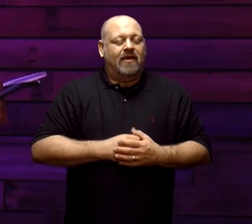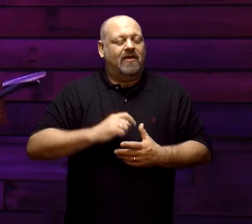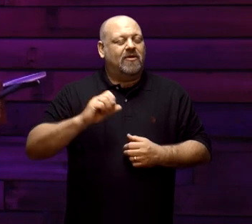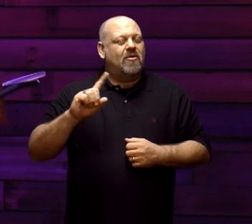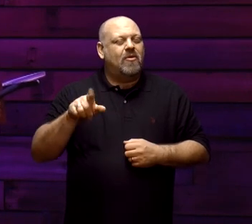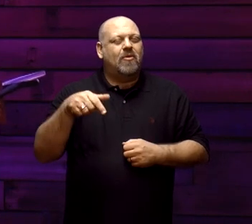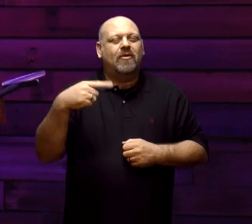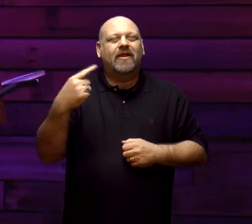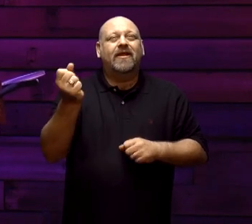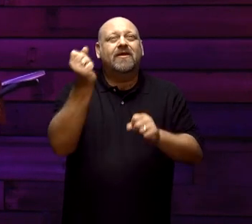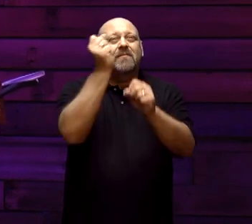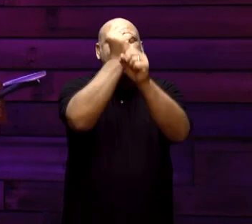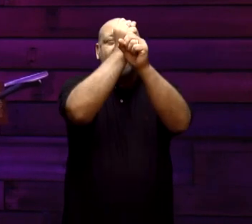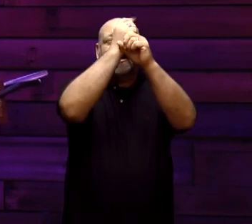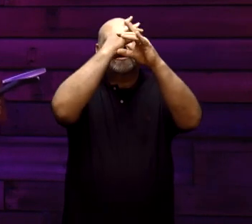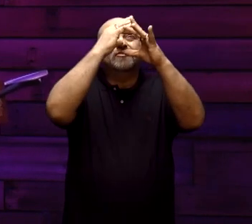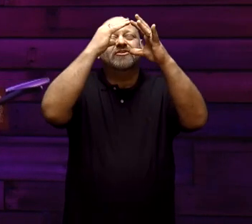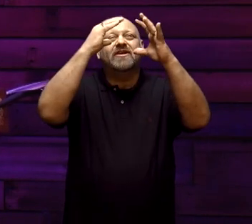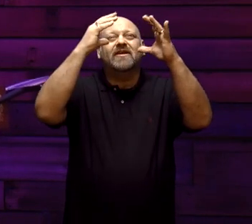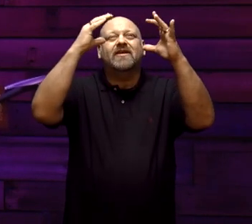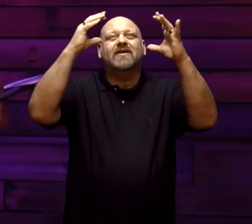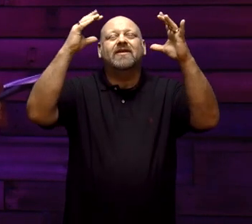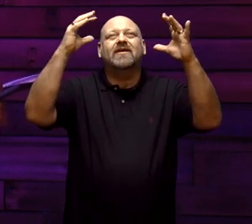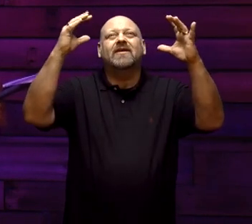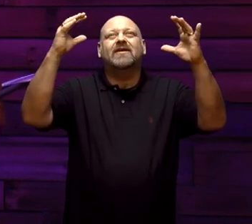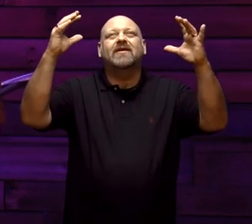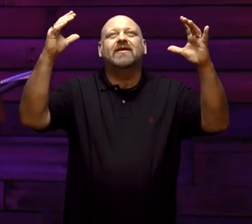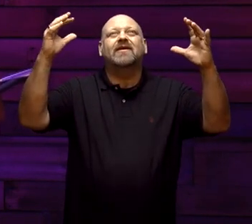I can only imagine.